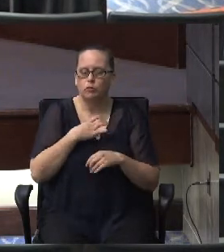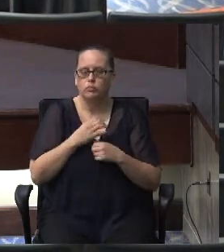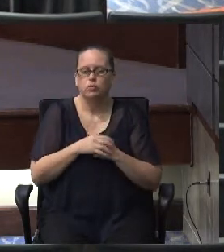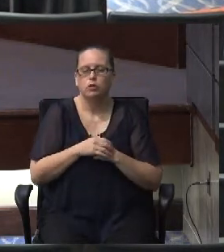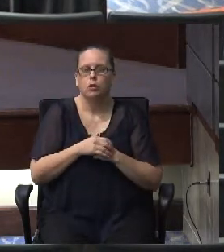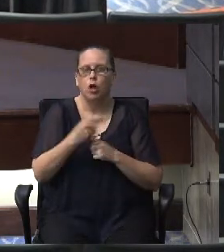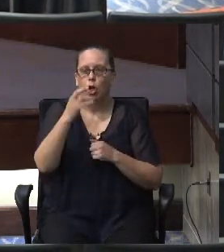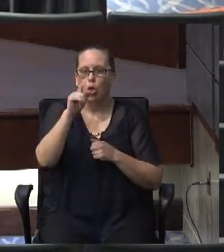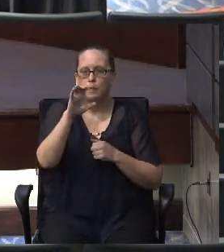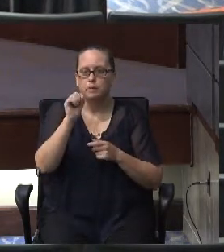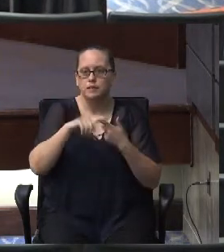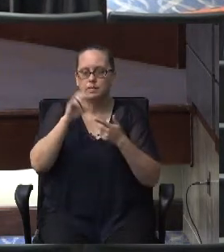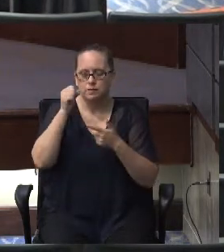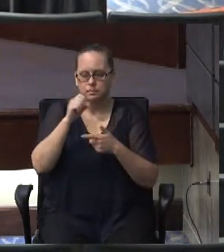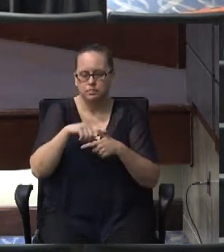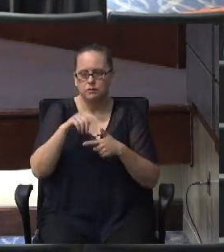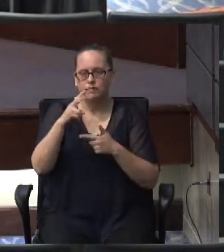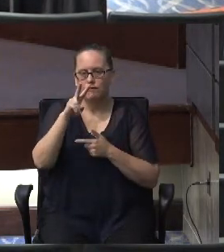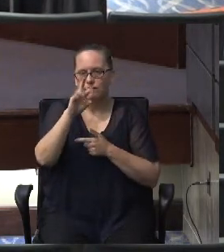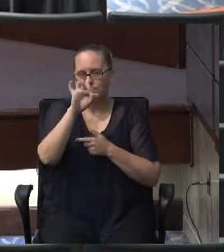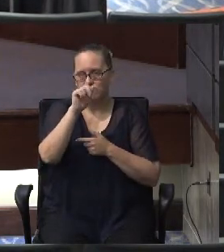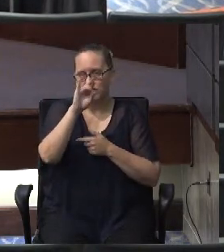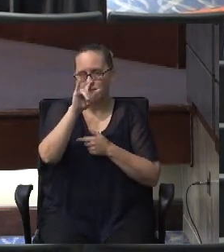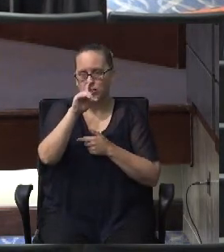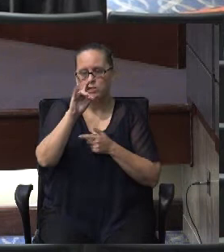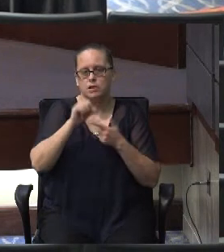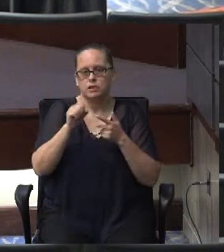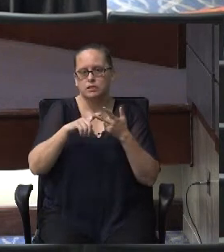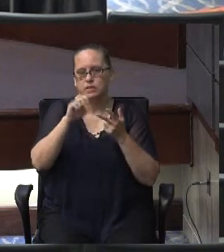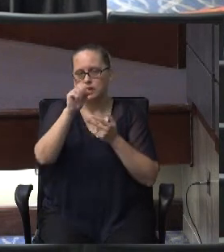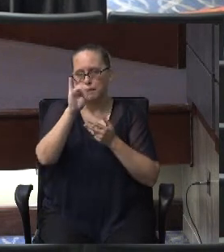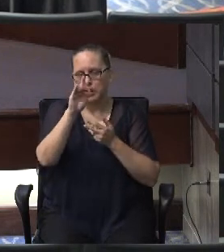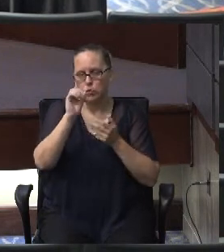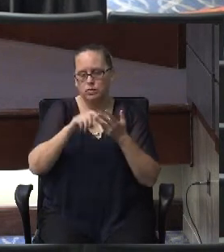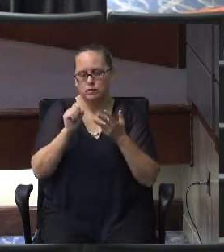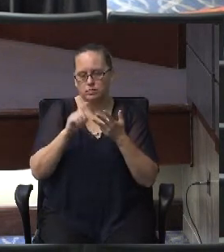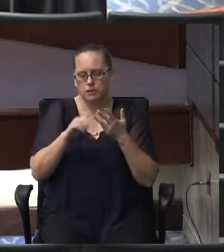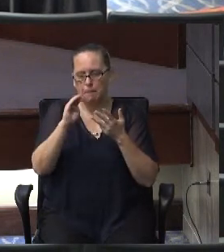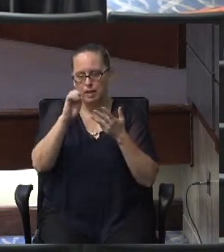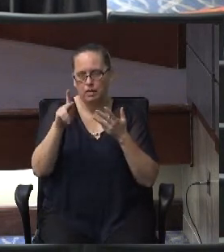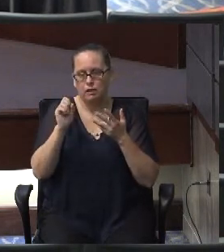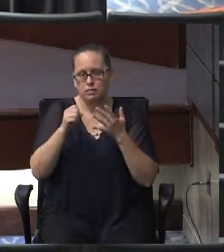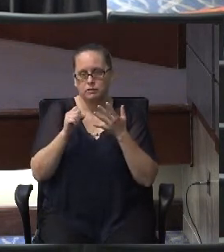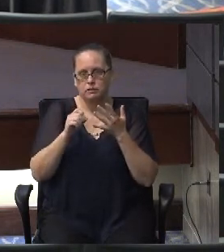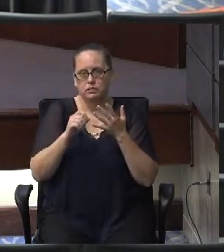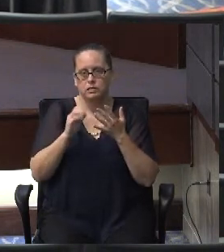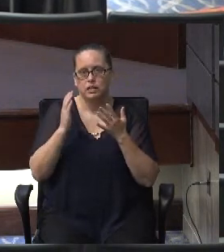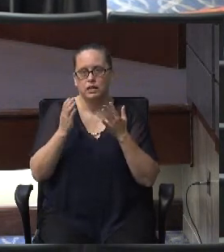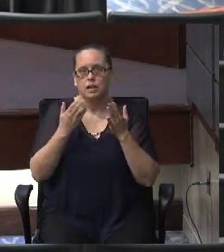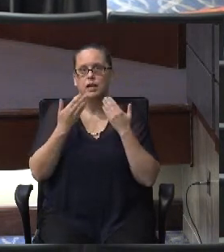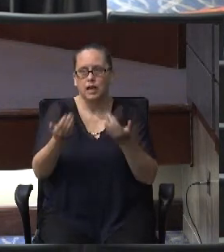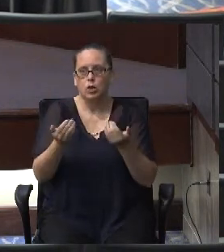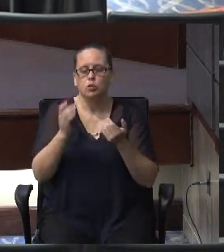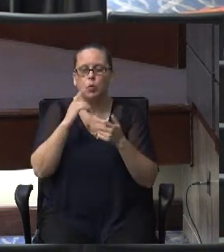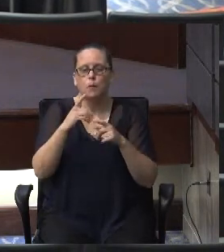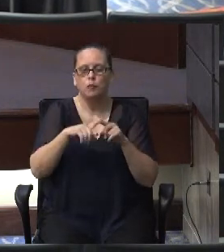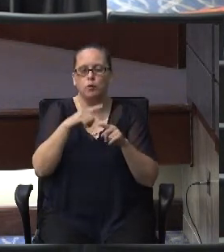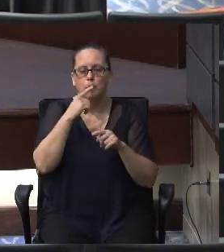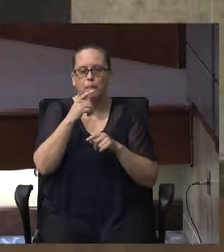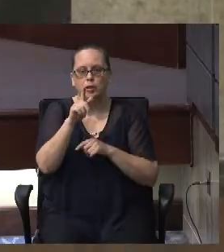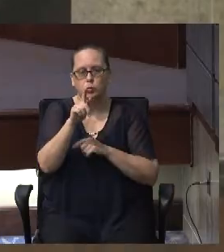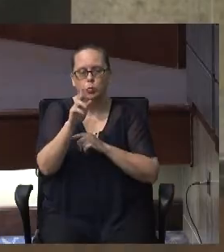Holmes, Aye. Fairfield, Yes. Sabido, Yes. Meek, Yes, that motion carries, and we'll move to public